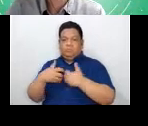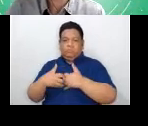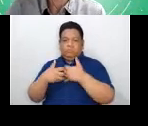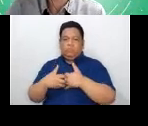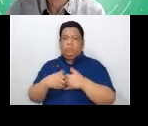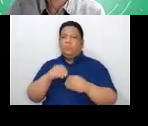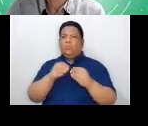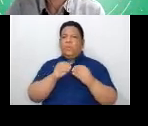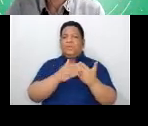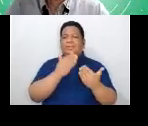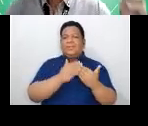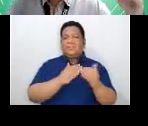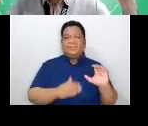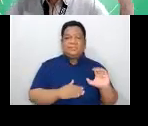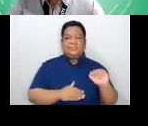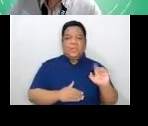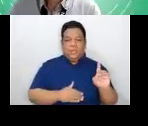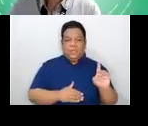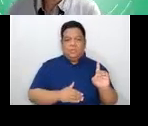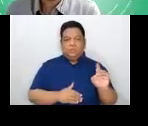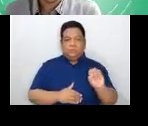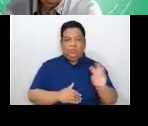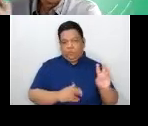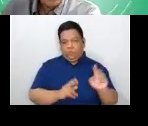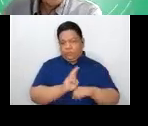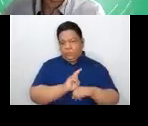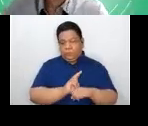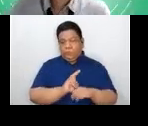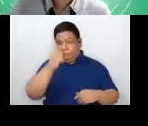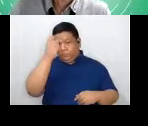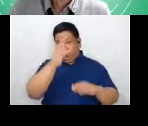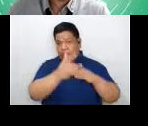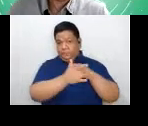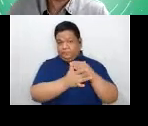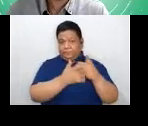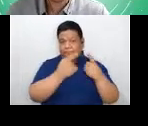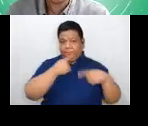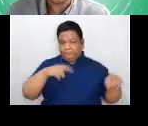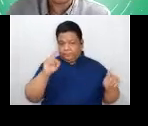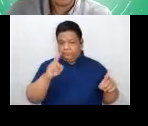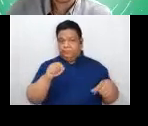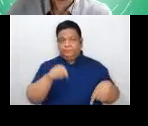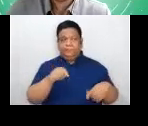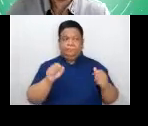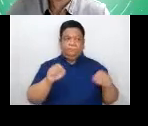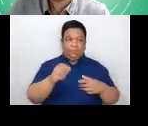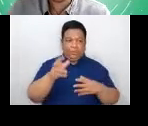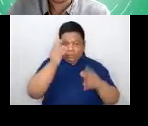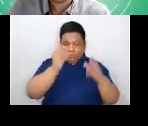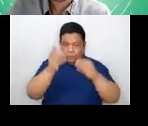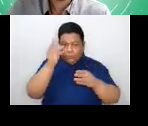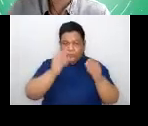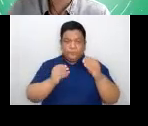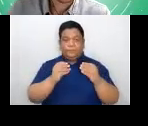CAD software. So digital technology made these processes, made these ability to learn and prototype these